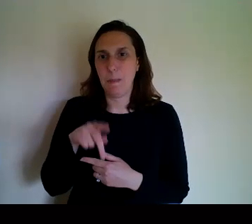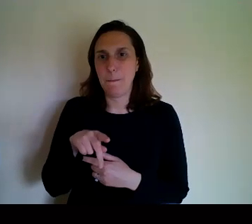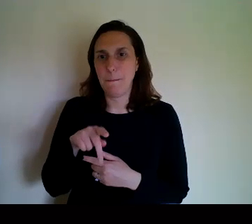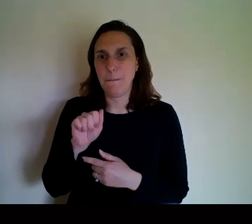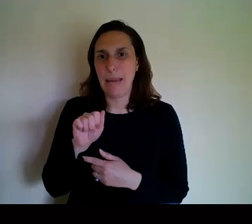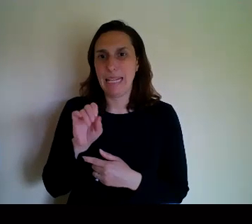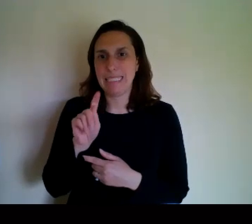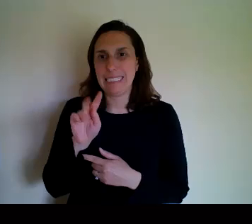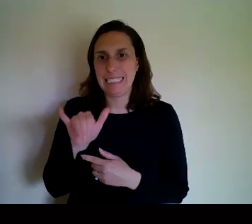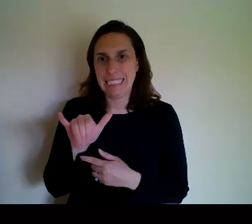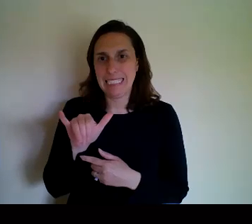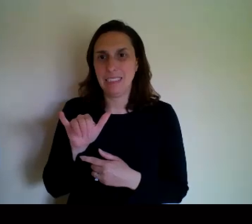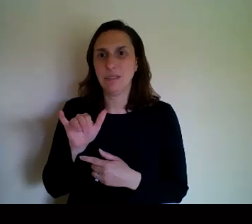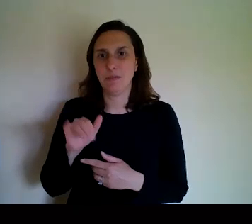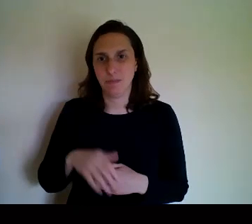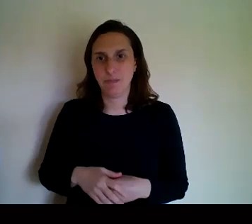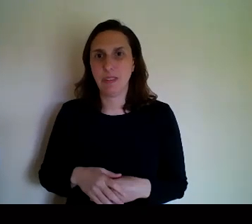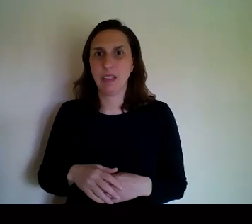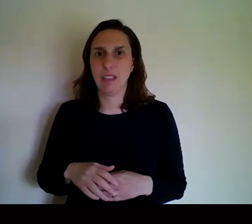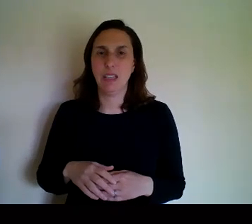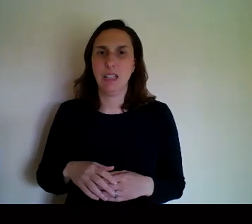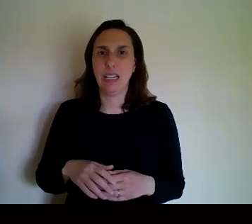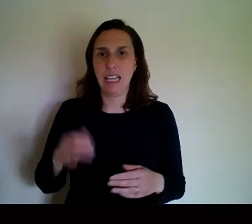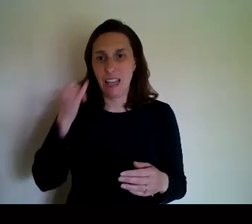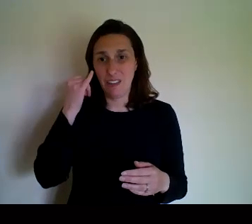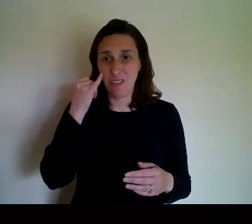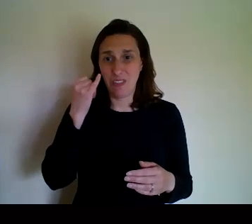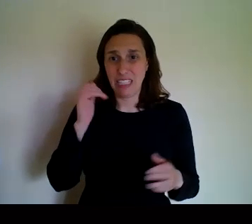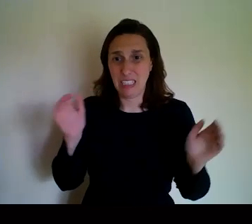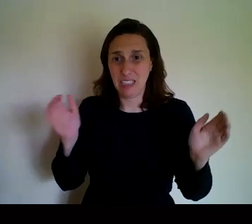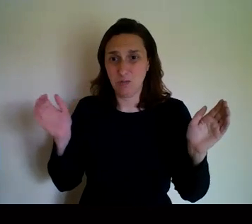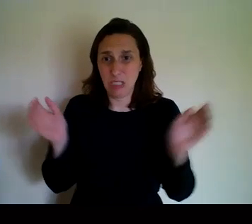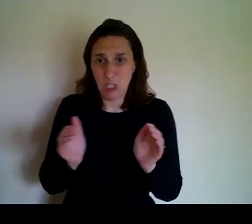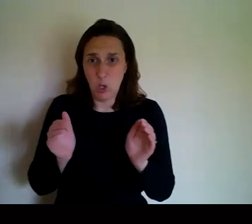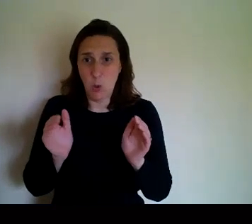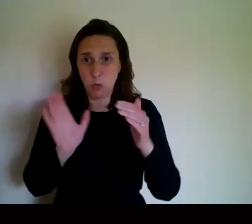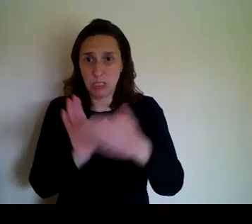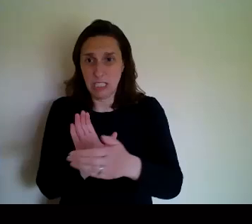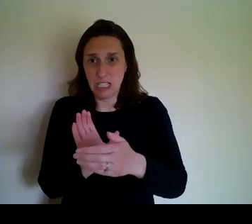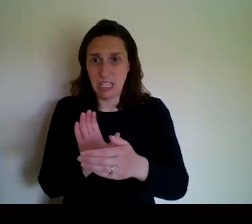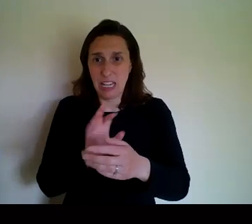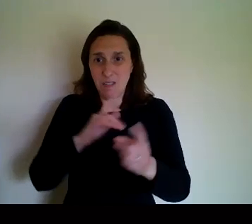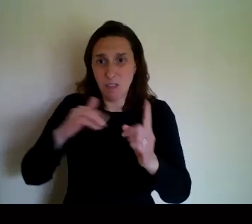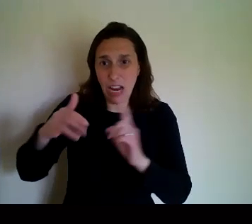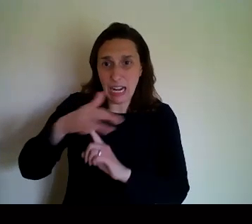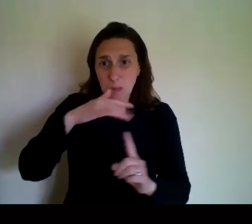An enclosed population or an enclosed environment is a usually good sign that you can use a carrying capacity.